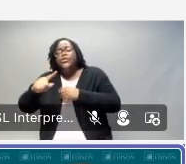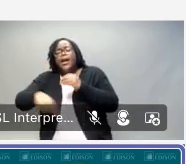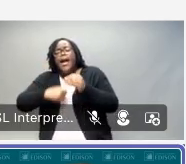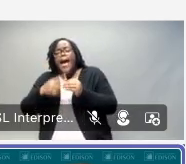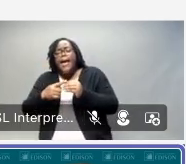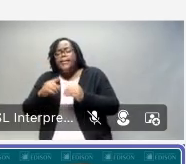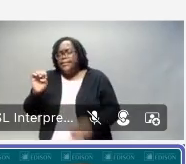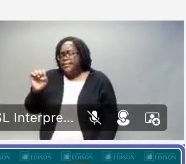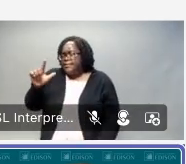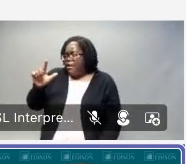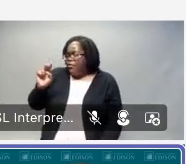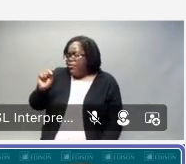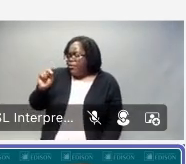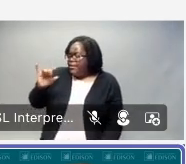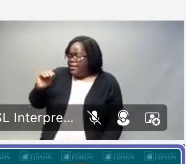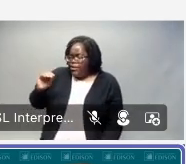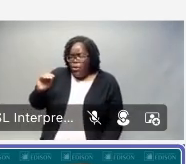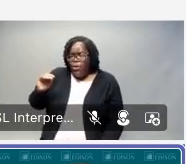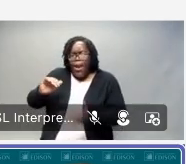Nino